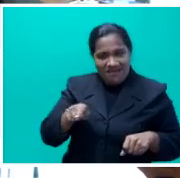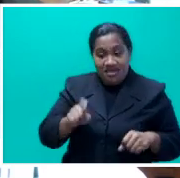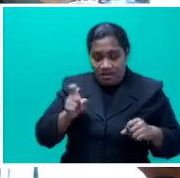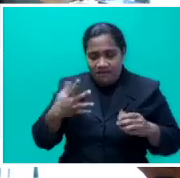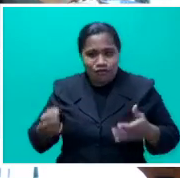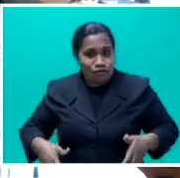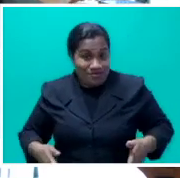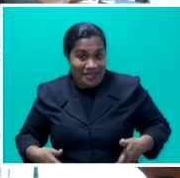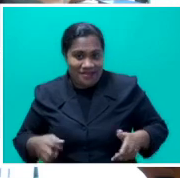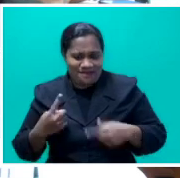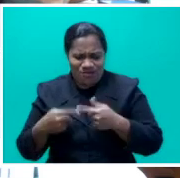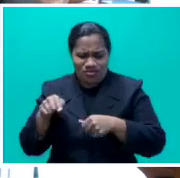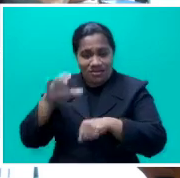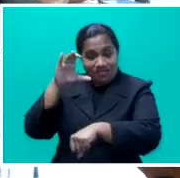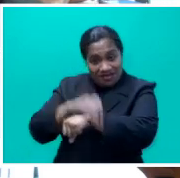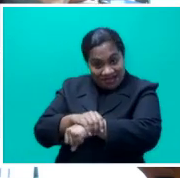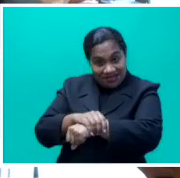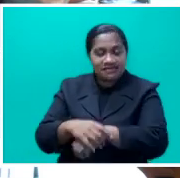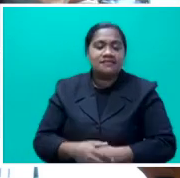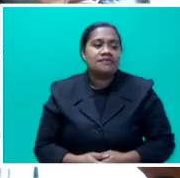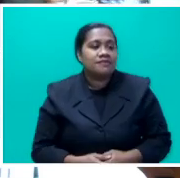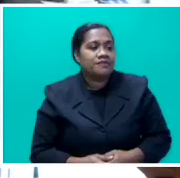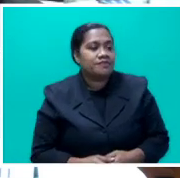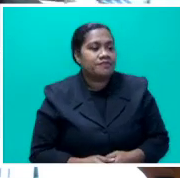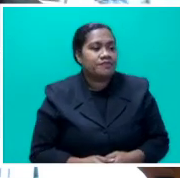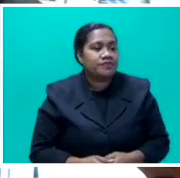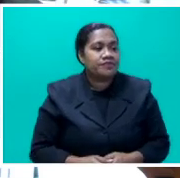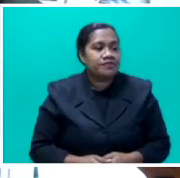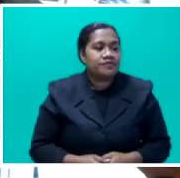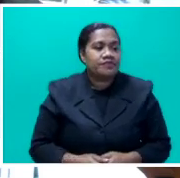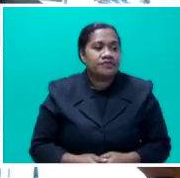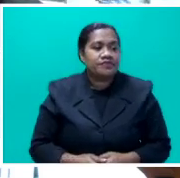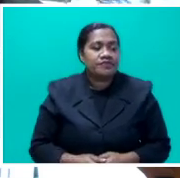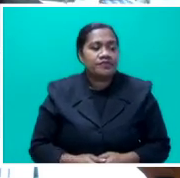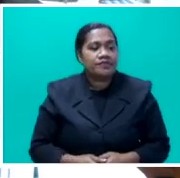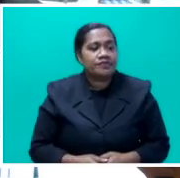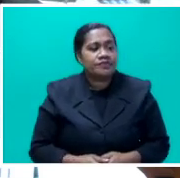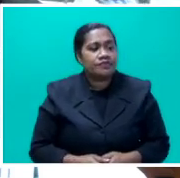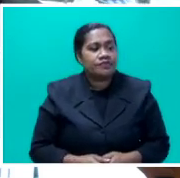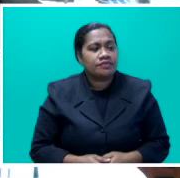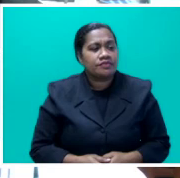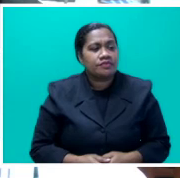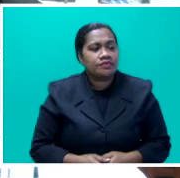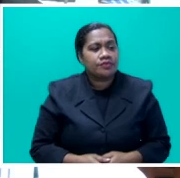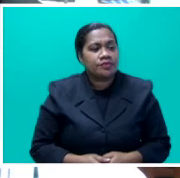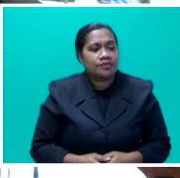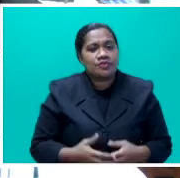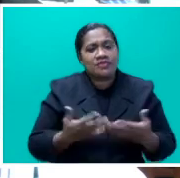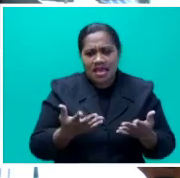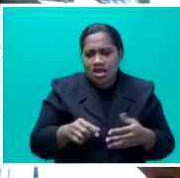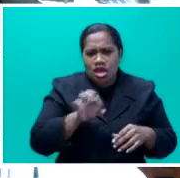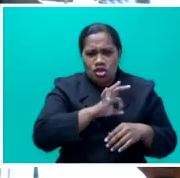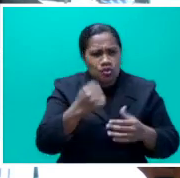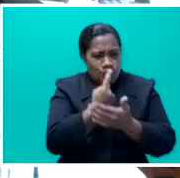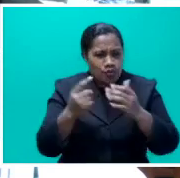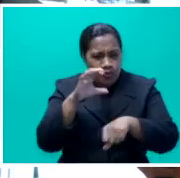complaints not only come through the Fiji Police Force, but of course through other means as well, including from the Office of the Prime Minister, the Attorney